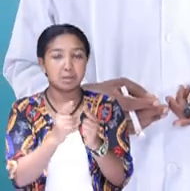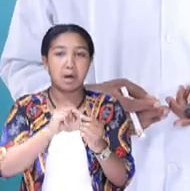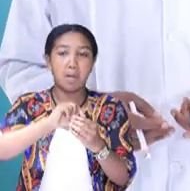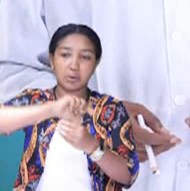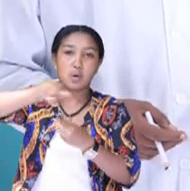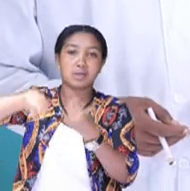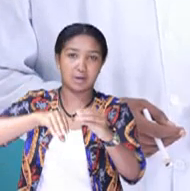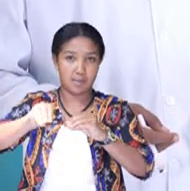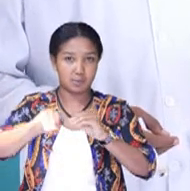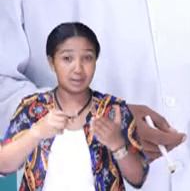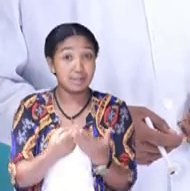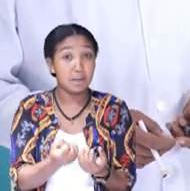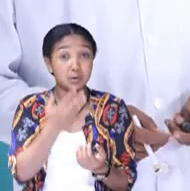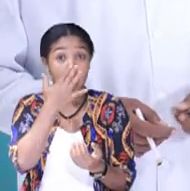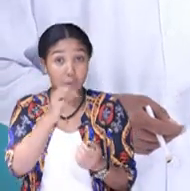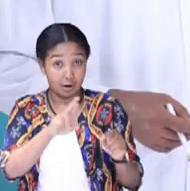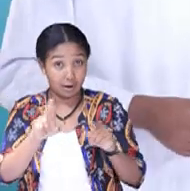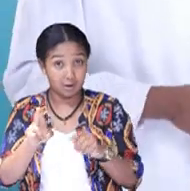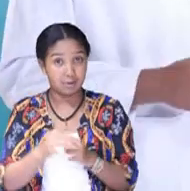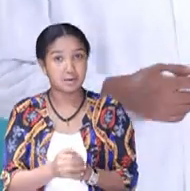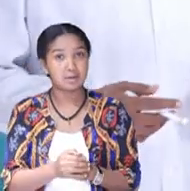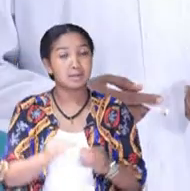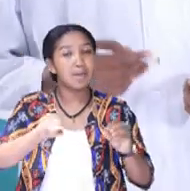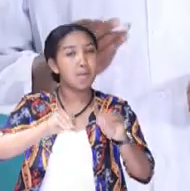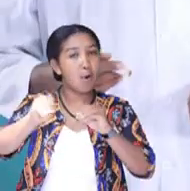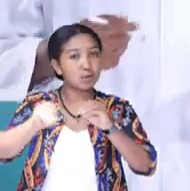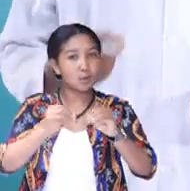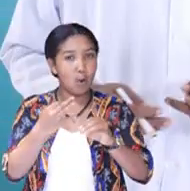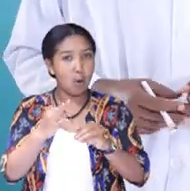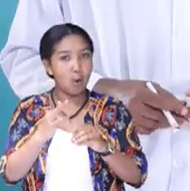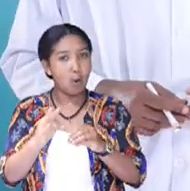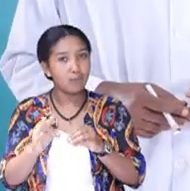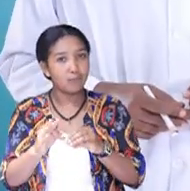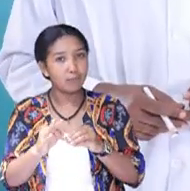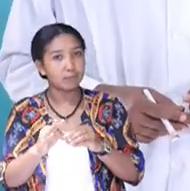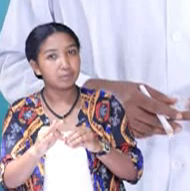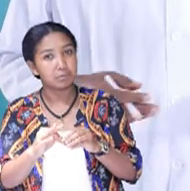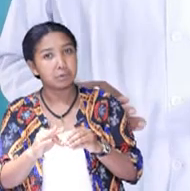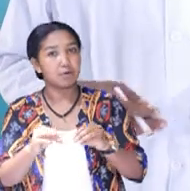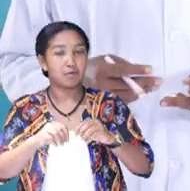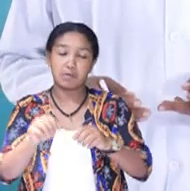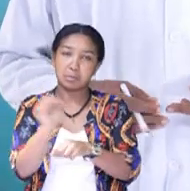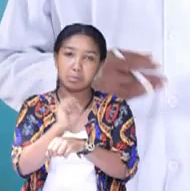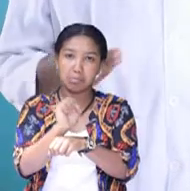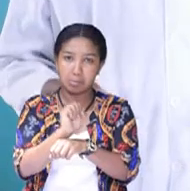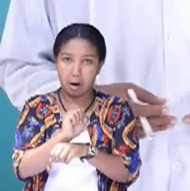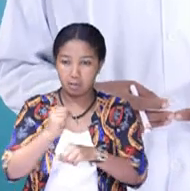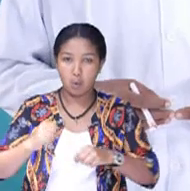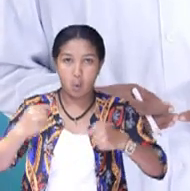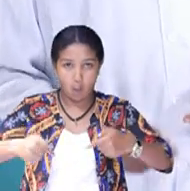rotational motion. And the most common are the motion of a wheel of vehicles, car,